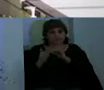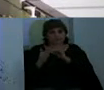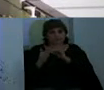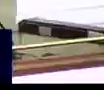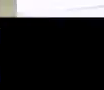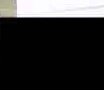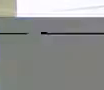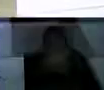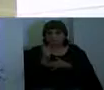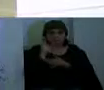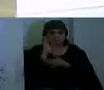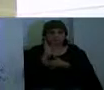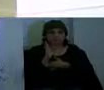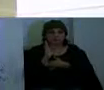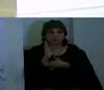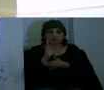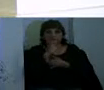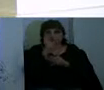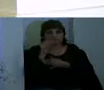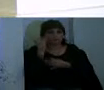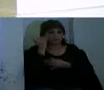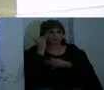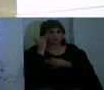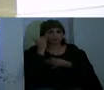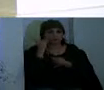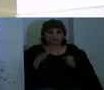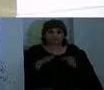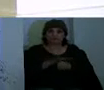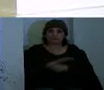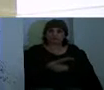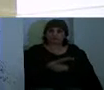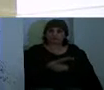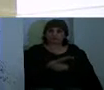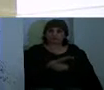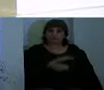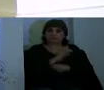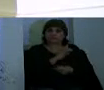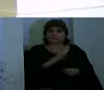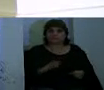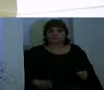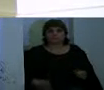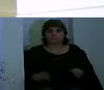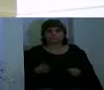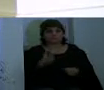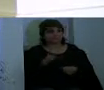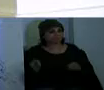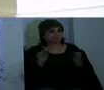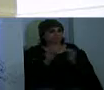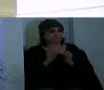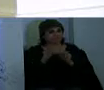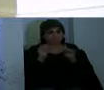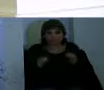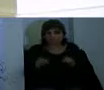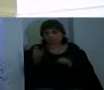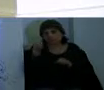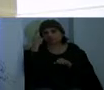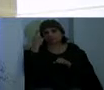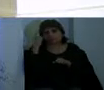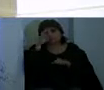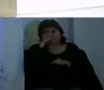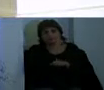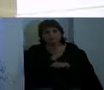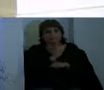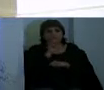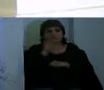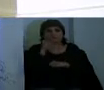tell, we shall never know the complete fullness of Christ any more than we can be able to comprehend the mystery of